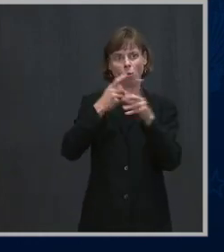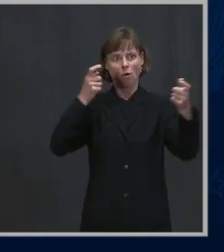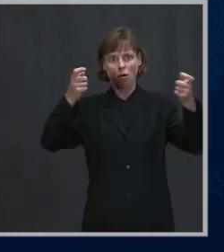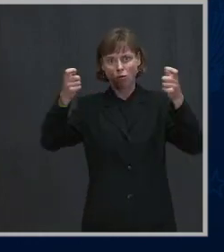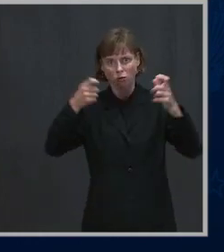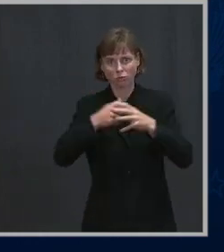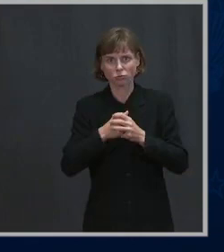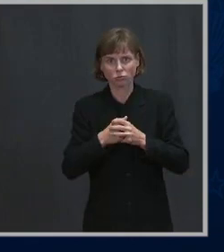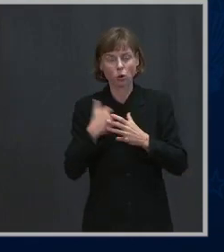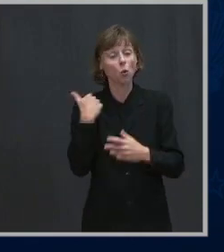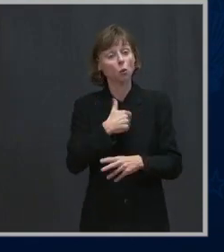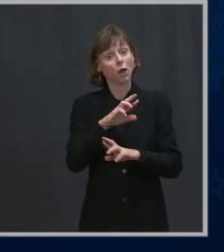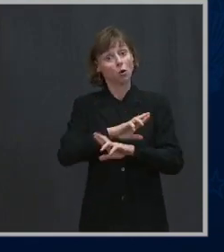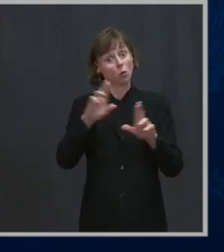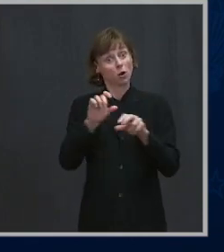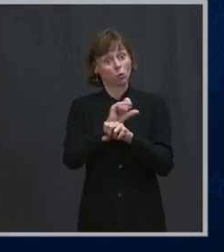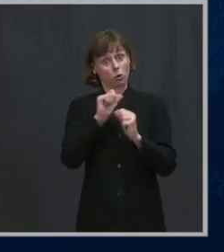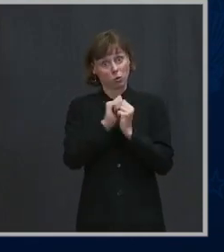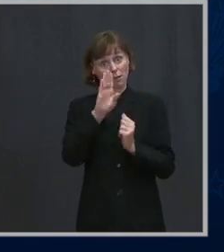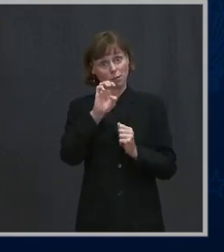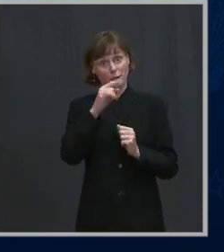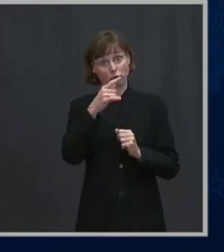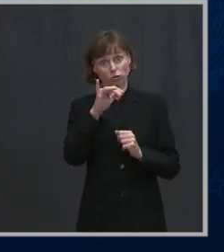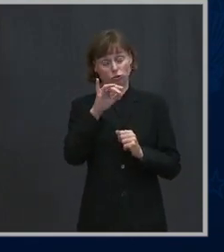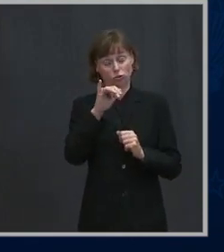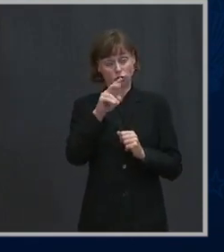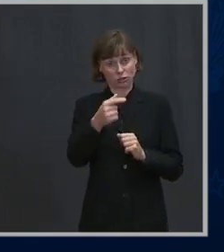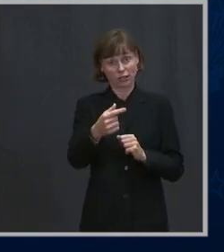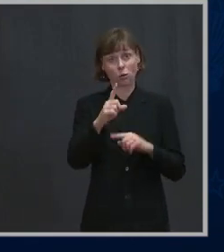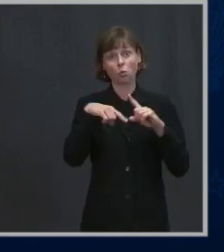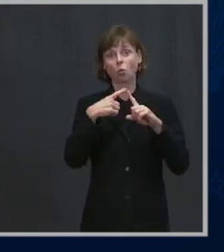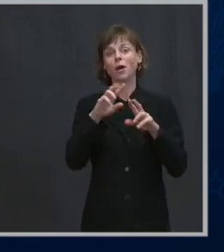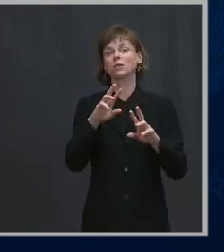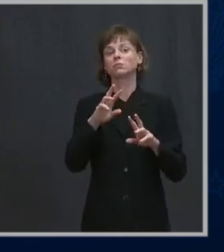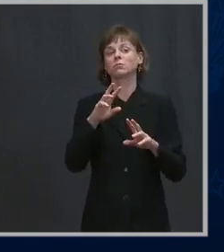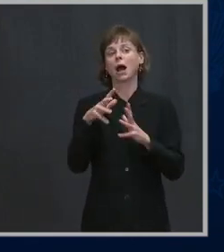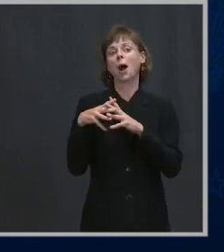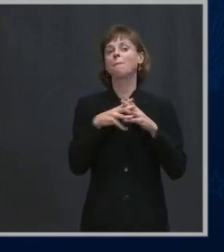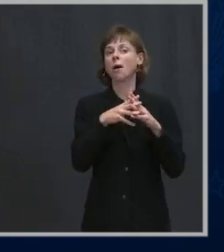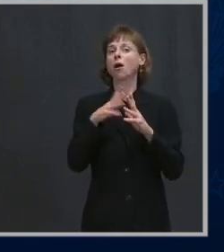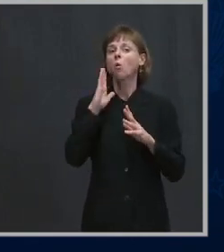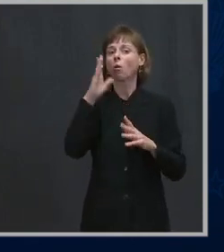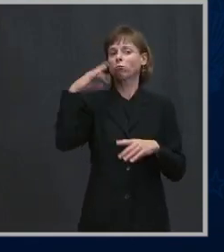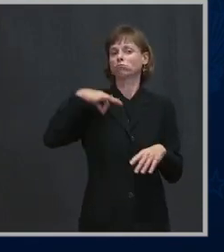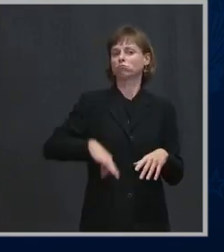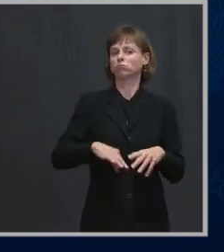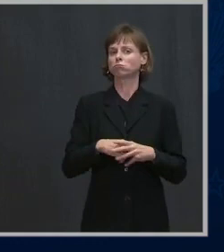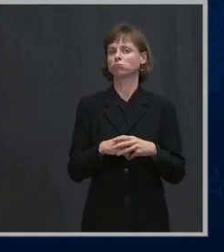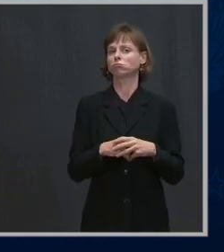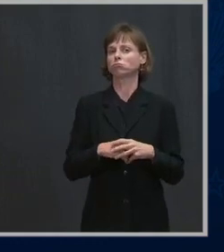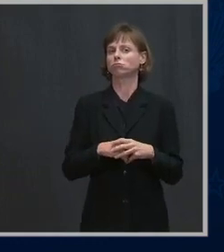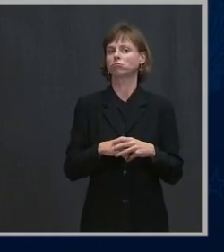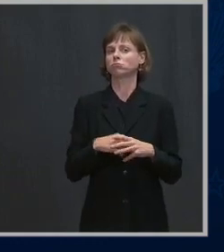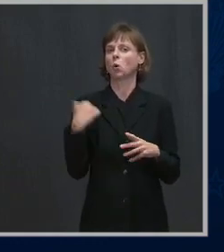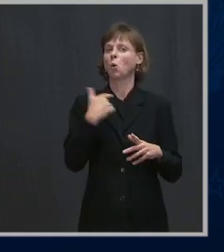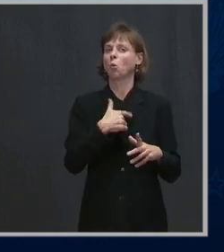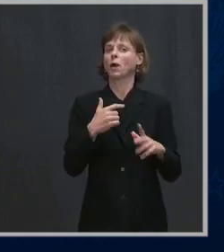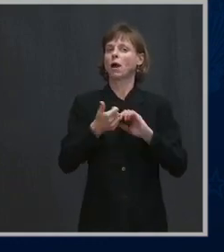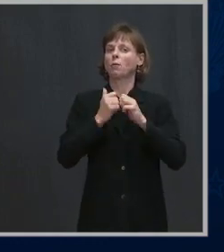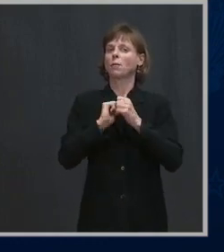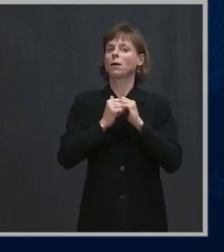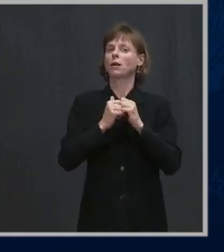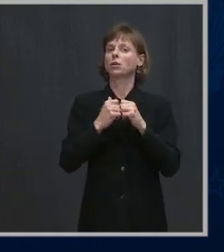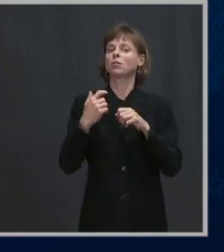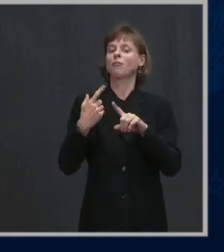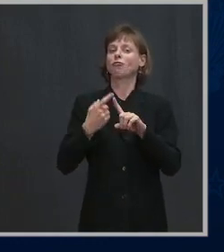but we are ready to work with beijing when it's in america's interest to do so we will compete from a position of strength